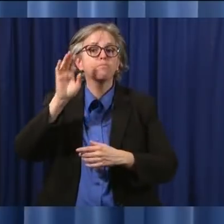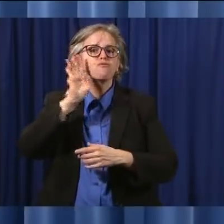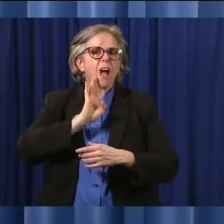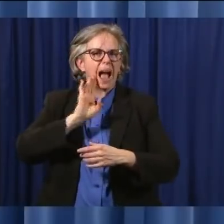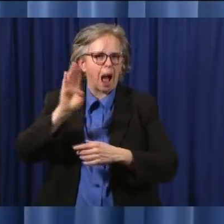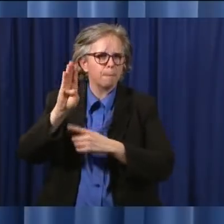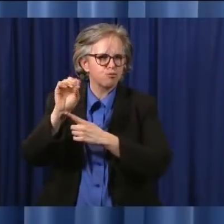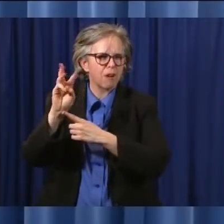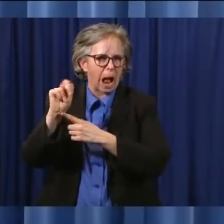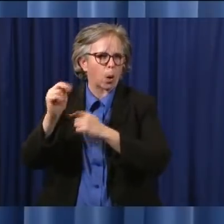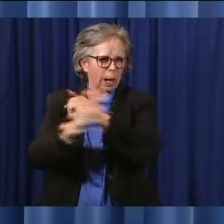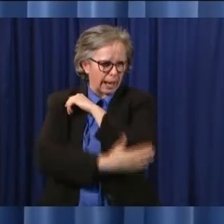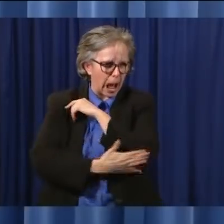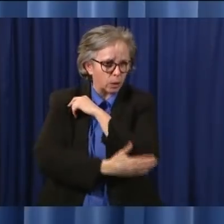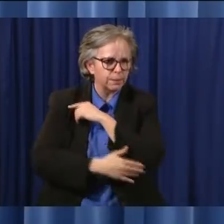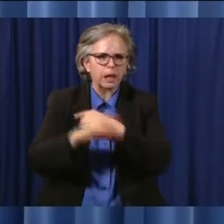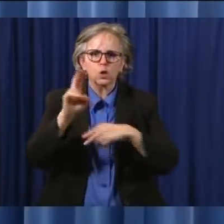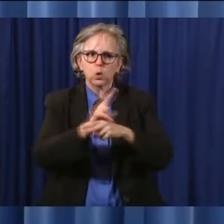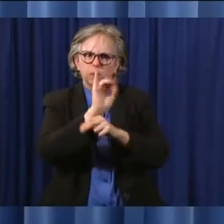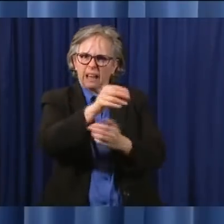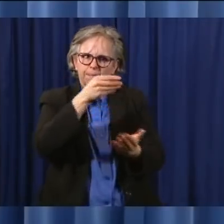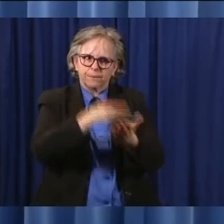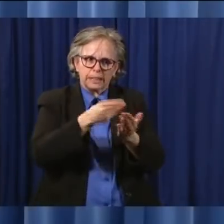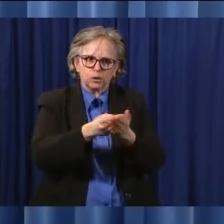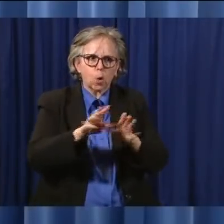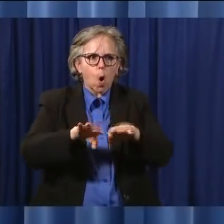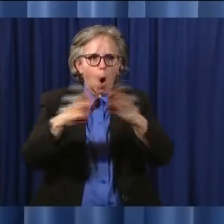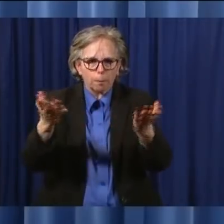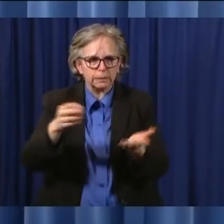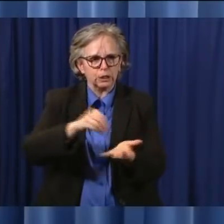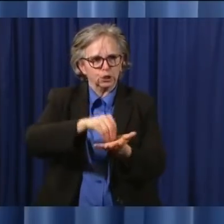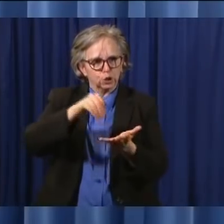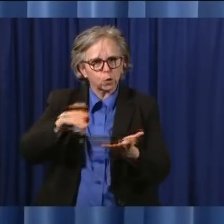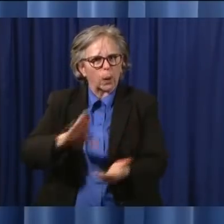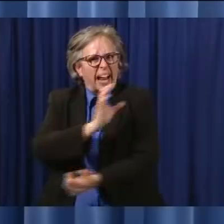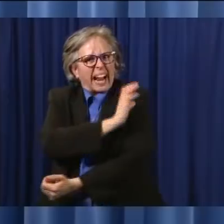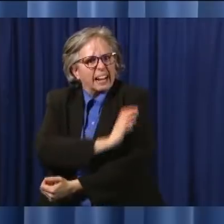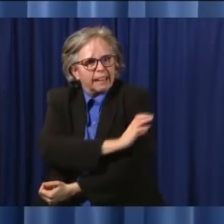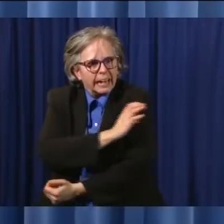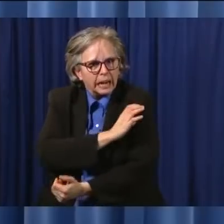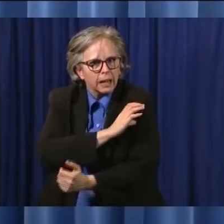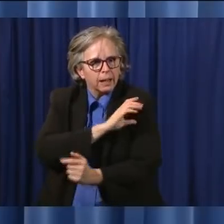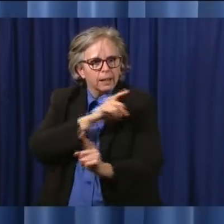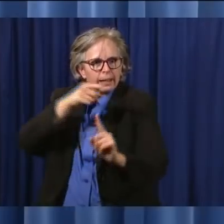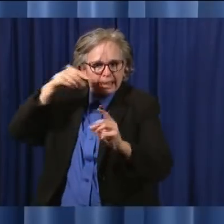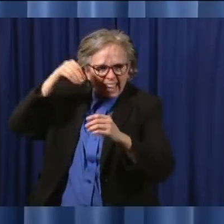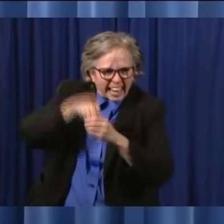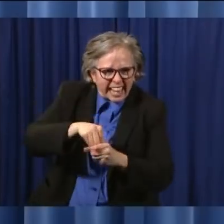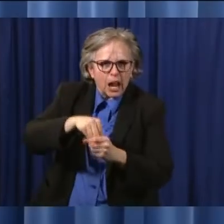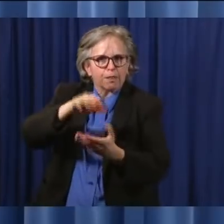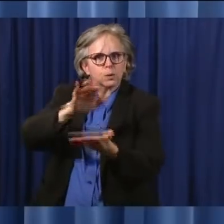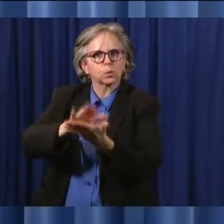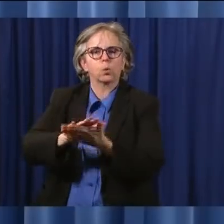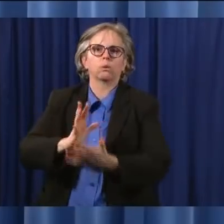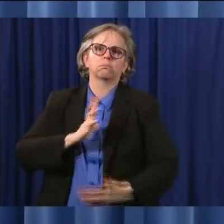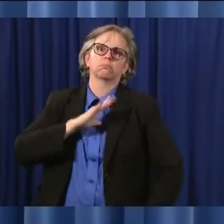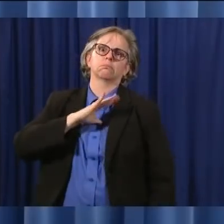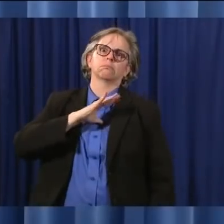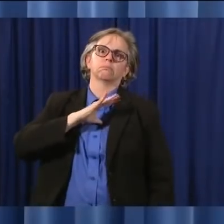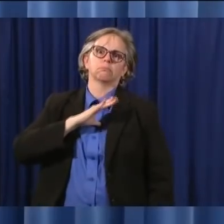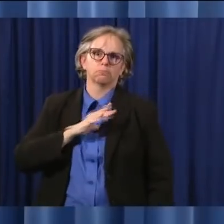care clinic for their students right in that school. We are grateful for the important work in alleviating